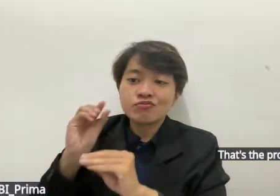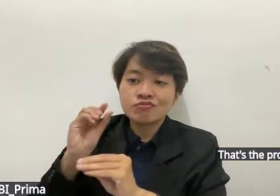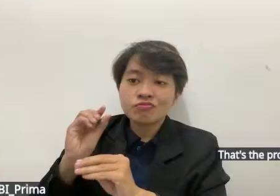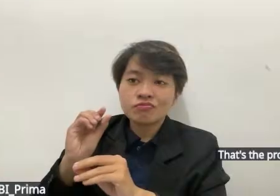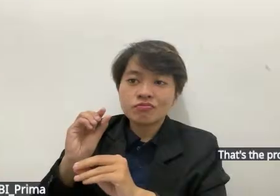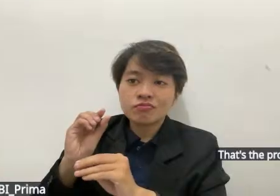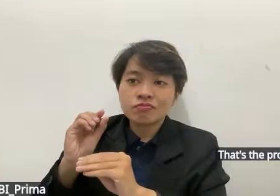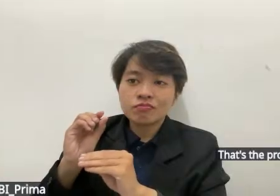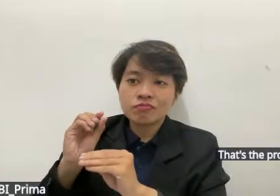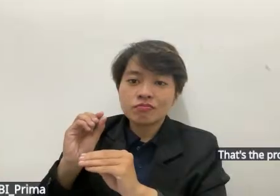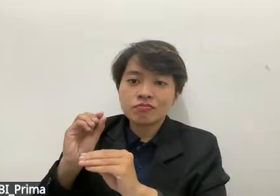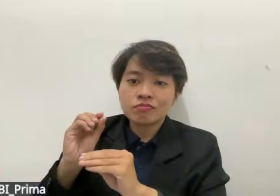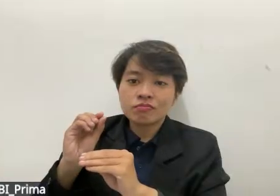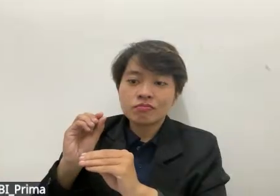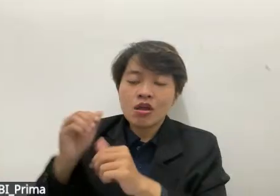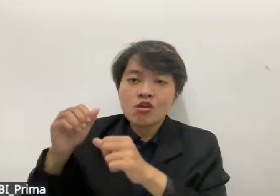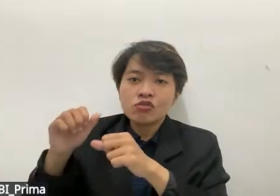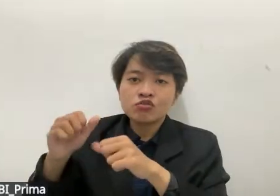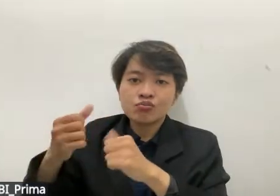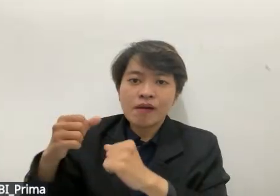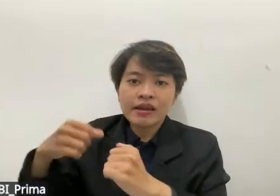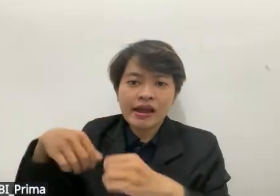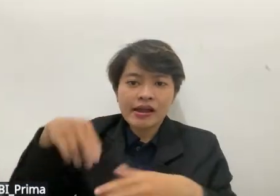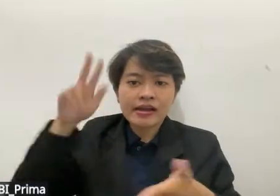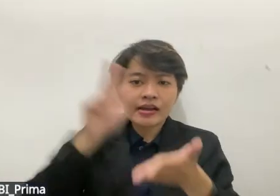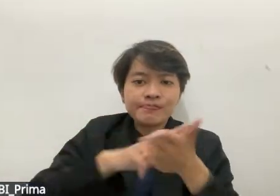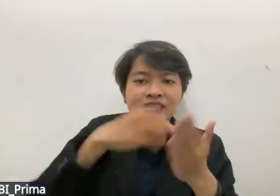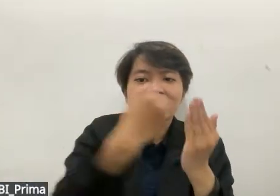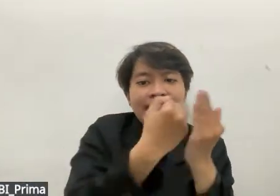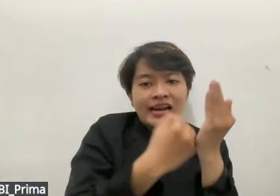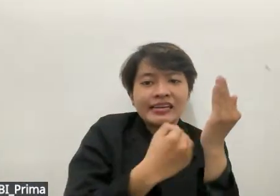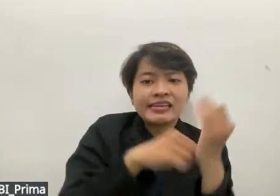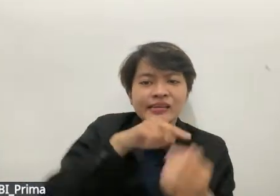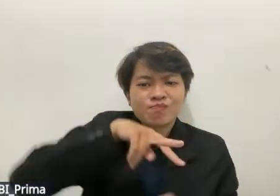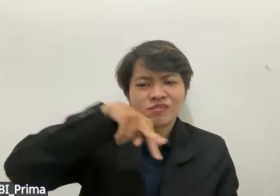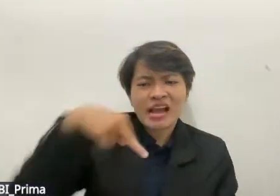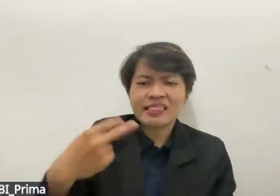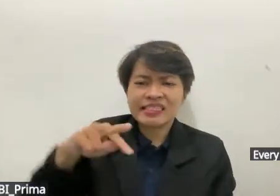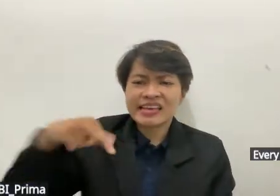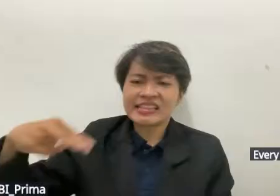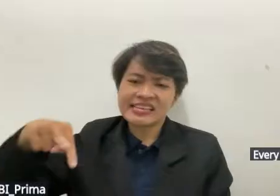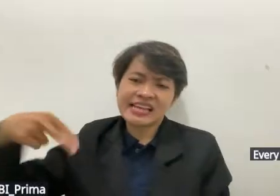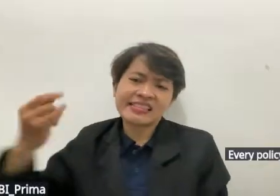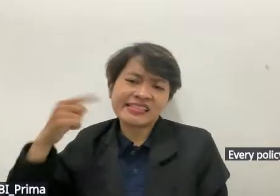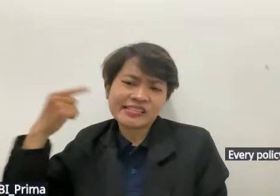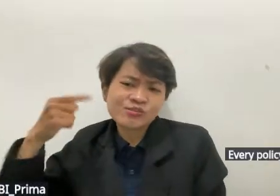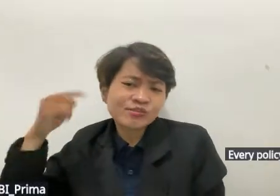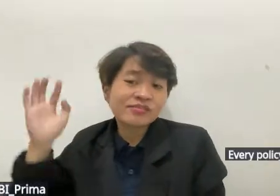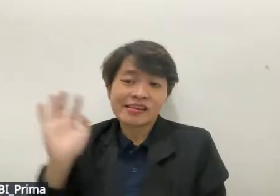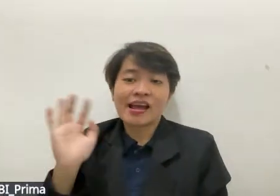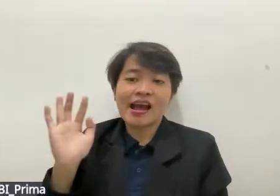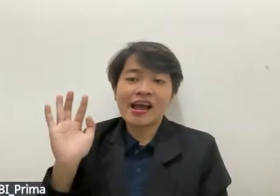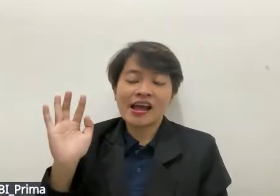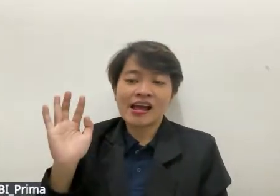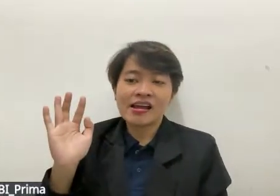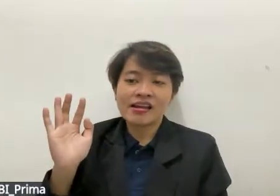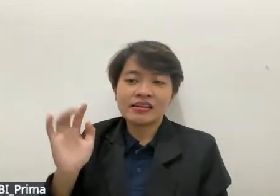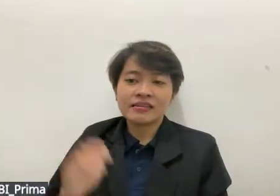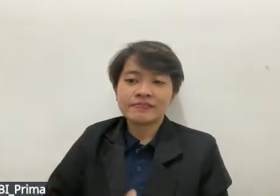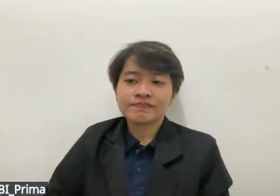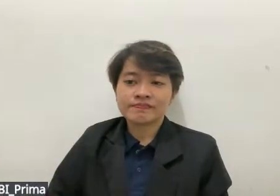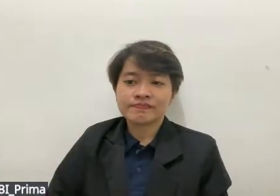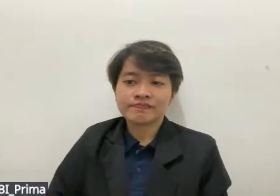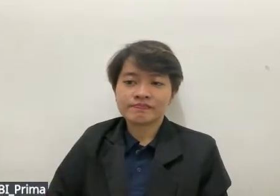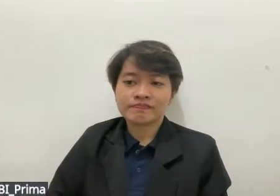every policy that we had before and just continue with them if the policy is as